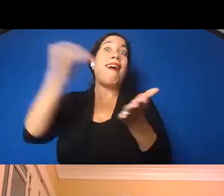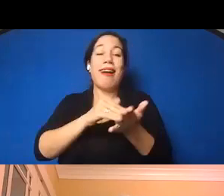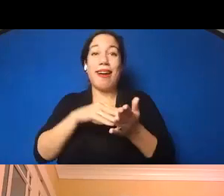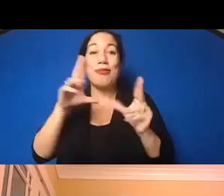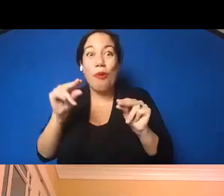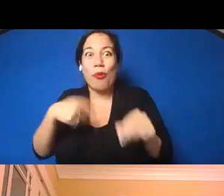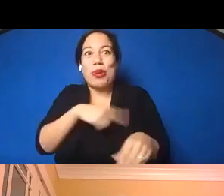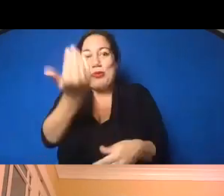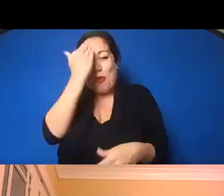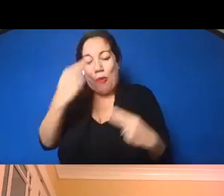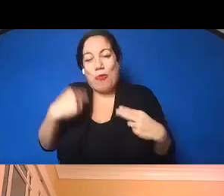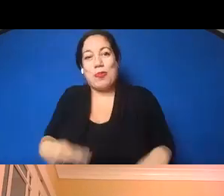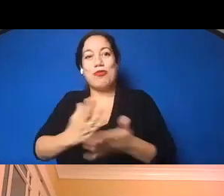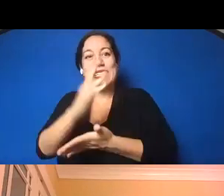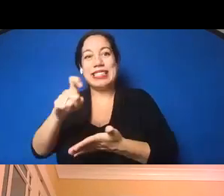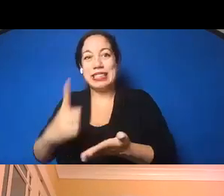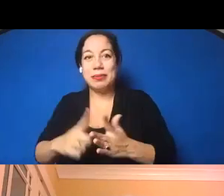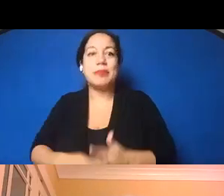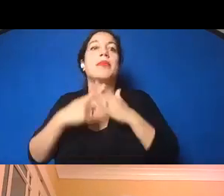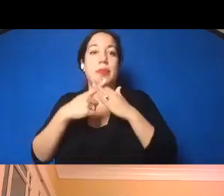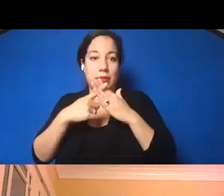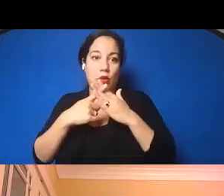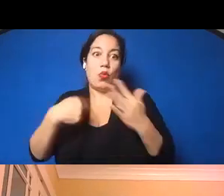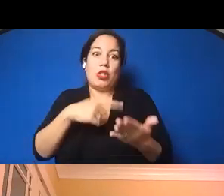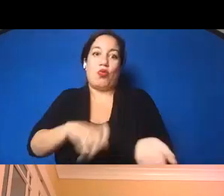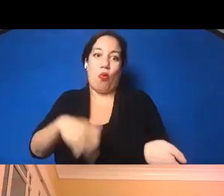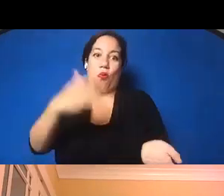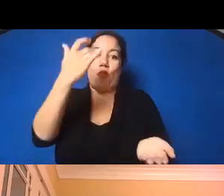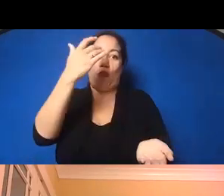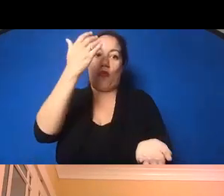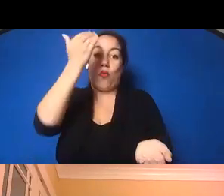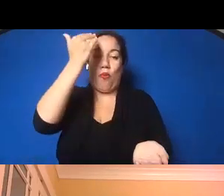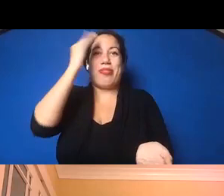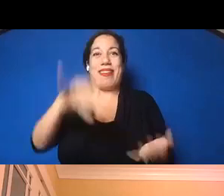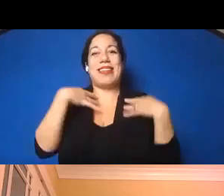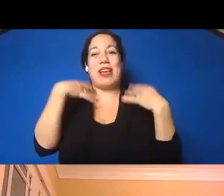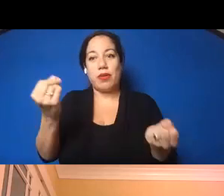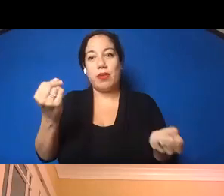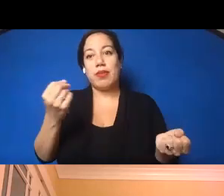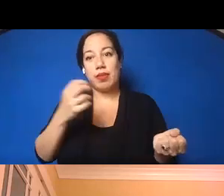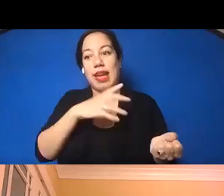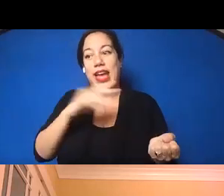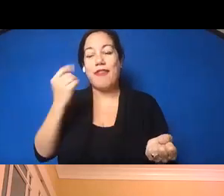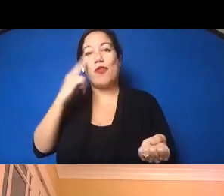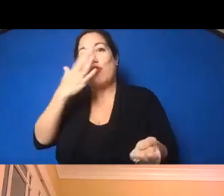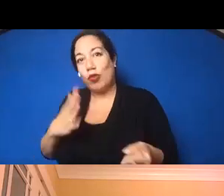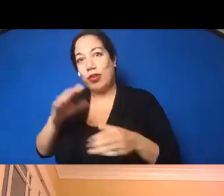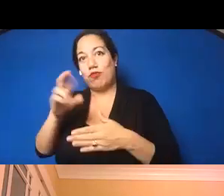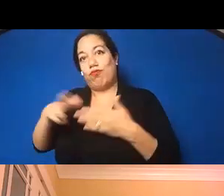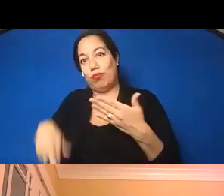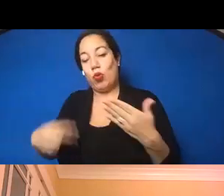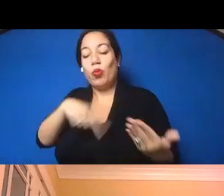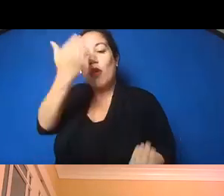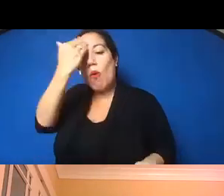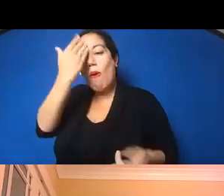have to be front and center, because that is health and well-being and good outcomes. We know that we